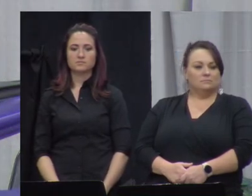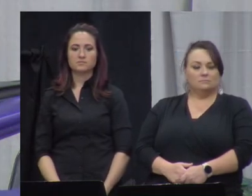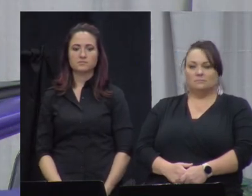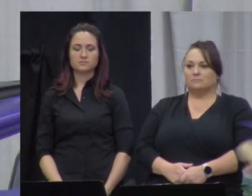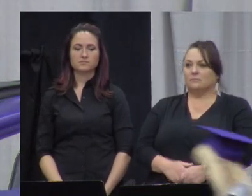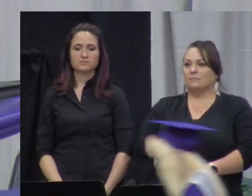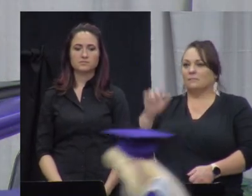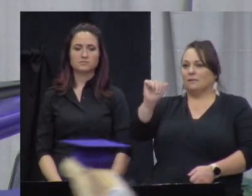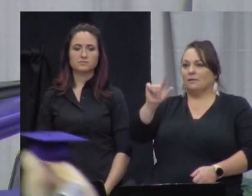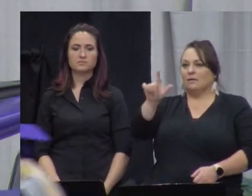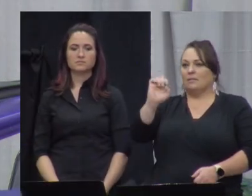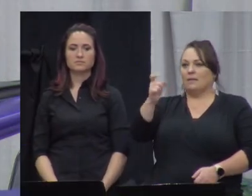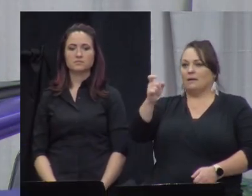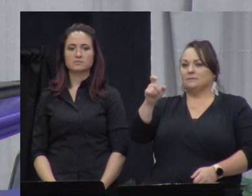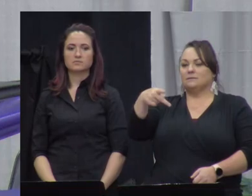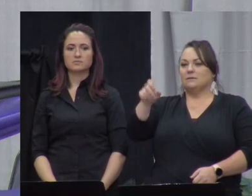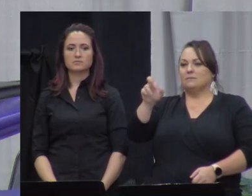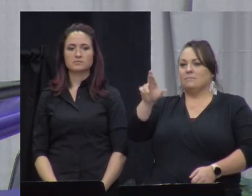Alex Pettit.